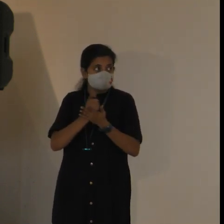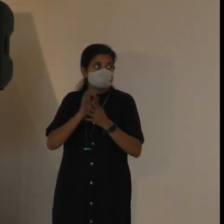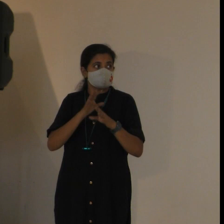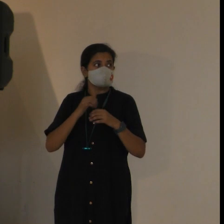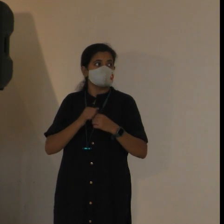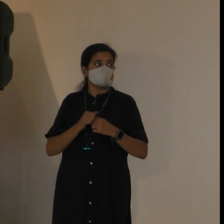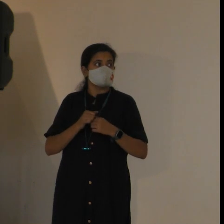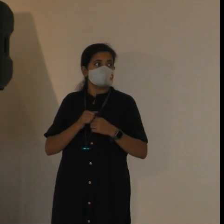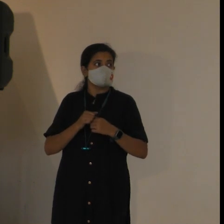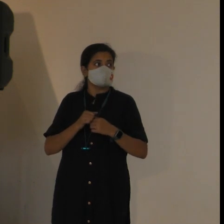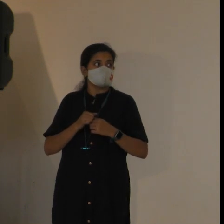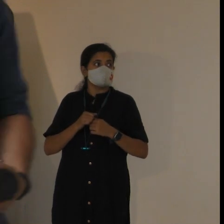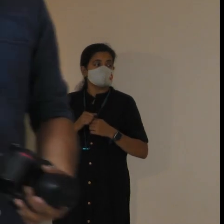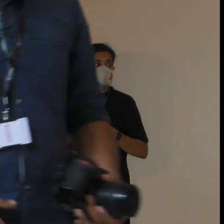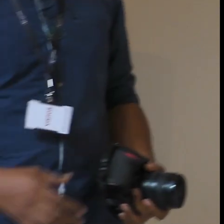that